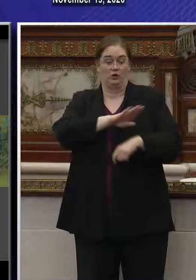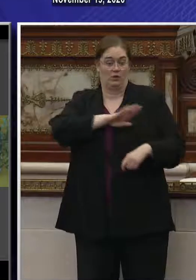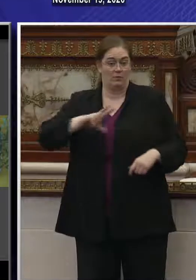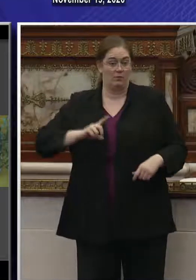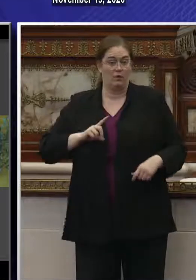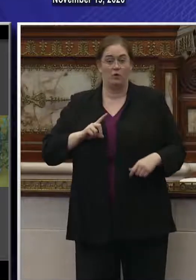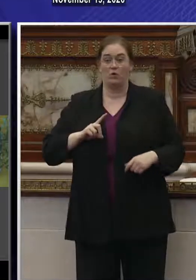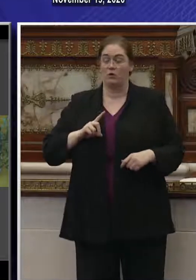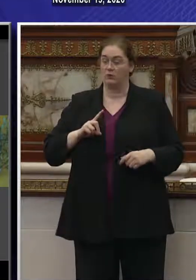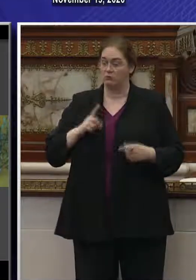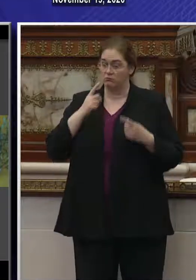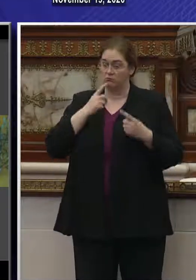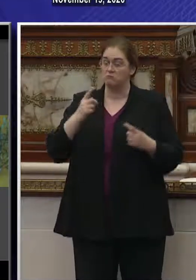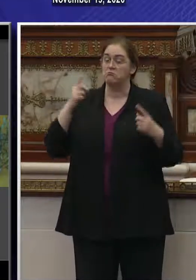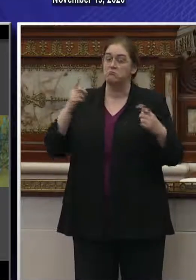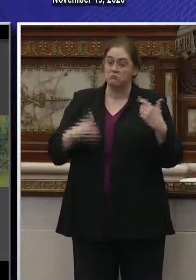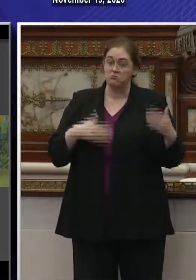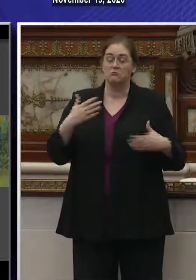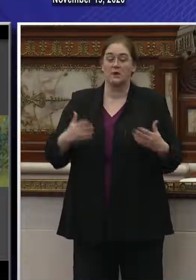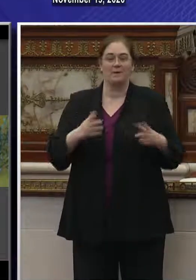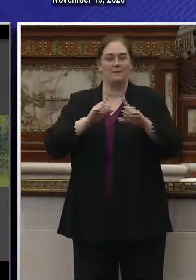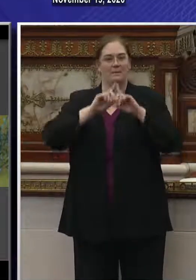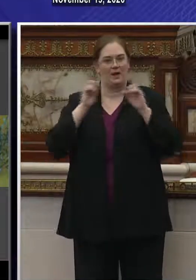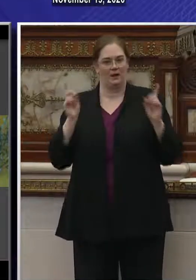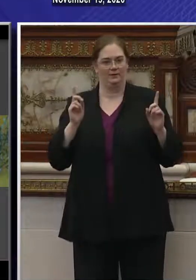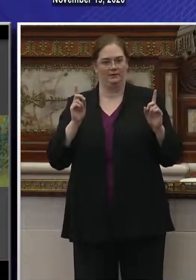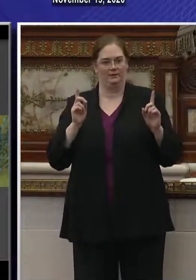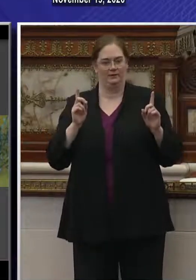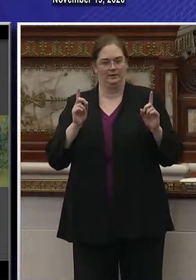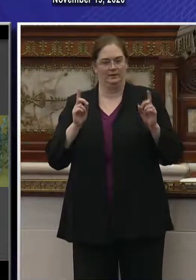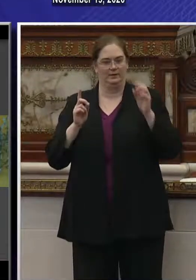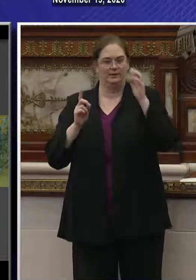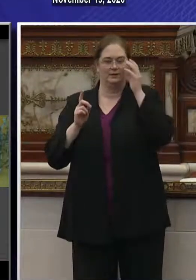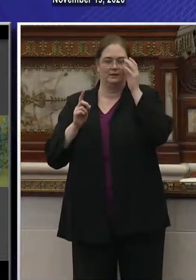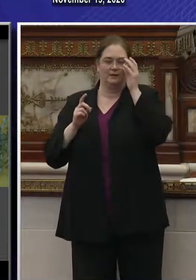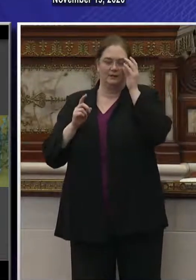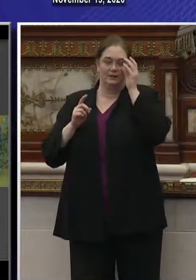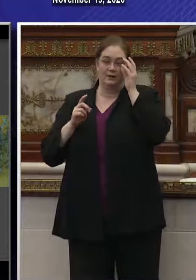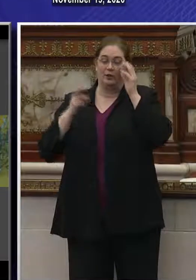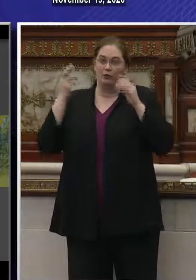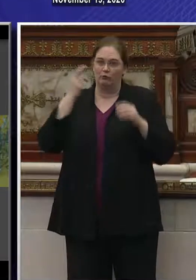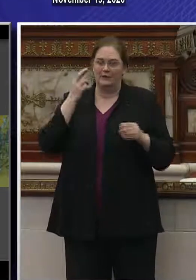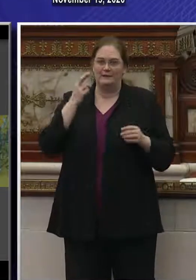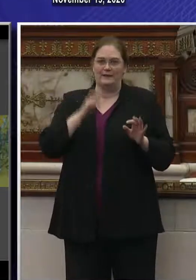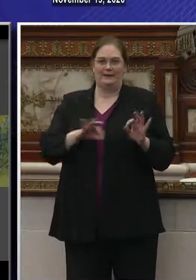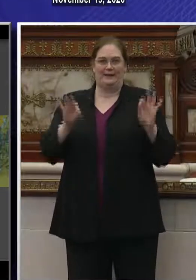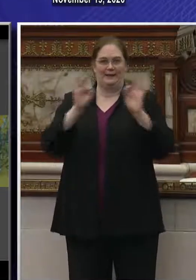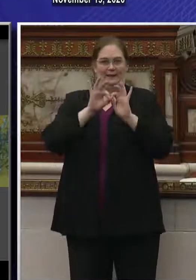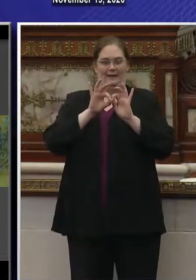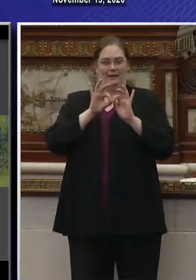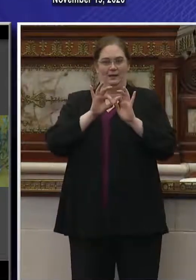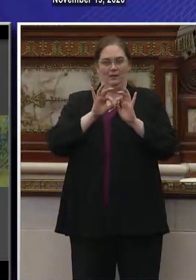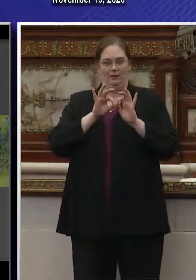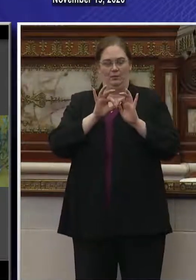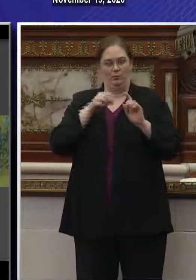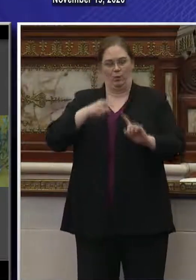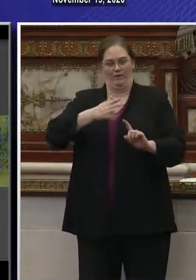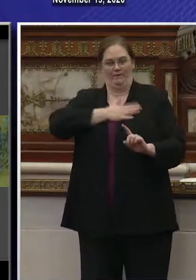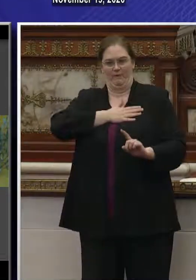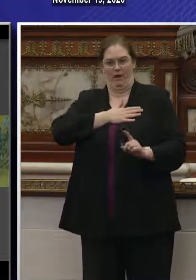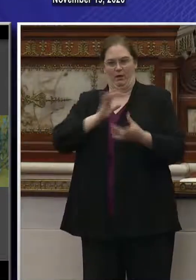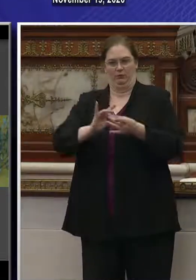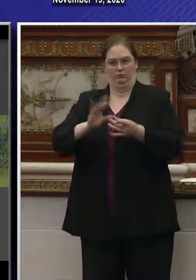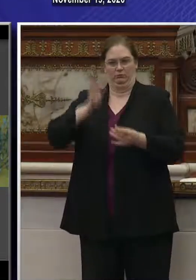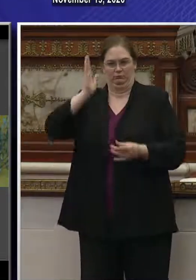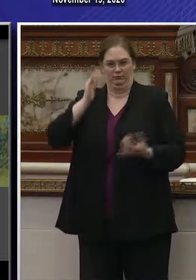been highly productive, but the reason and the key takeaway of my testimony is